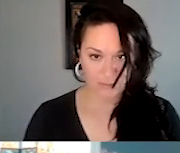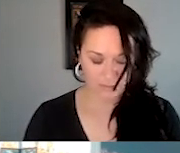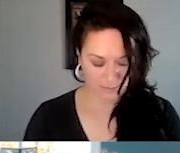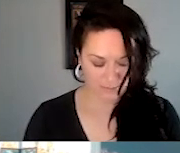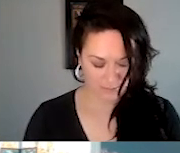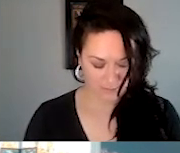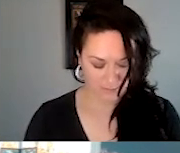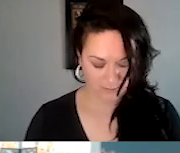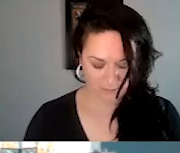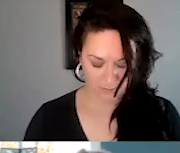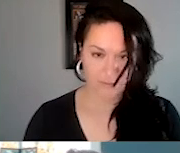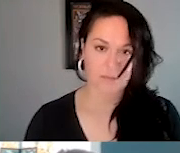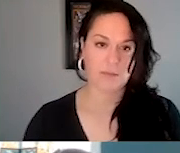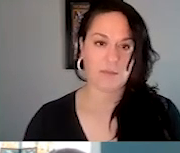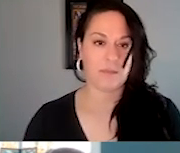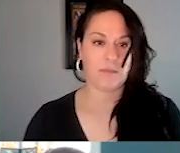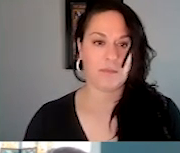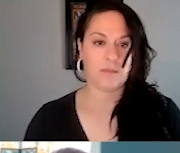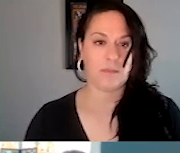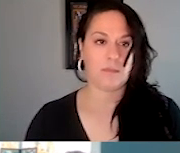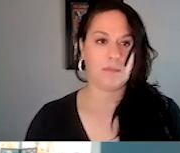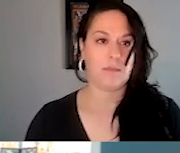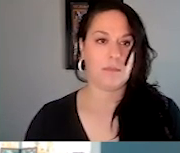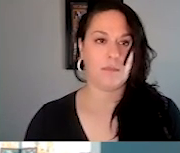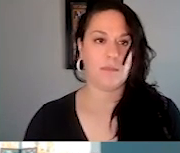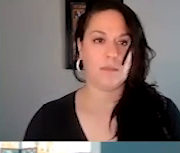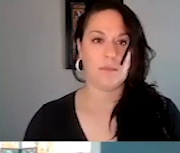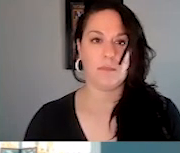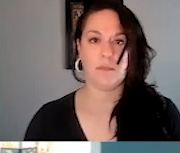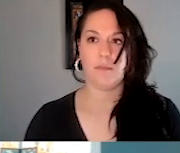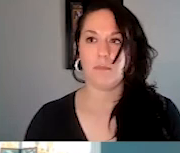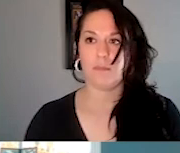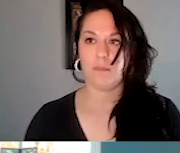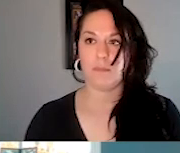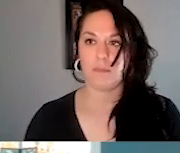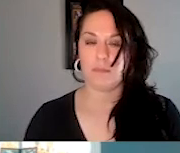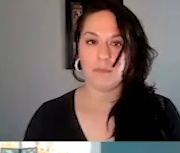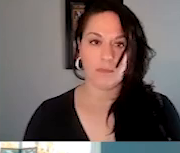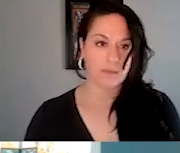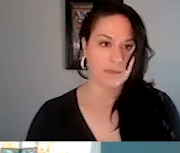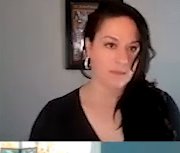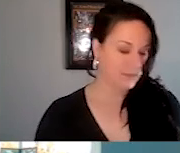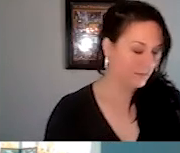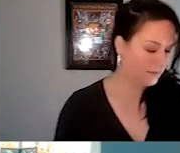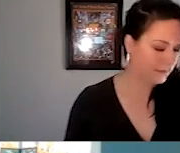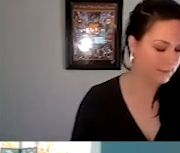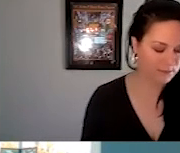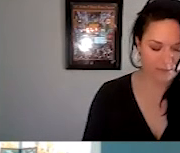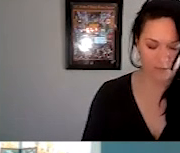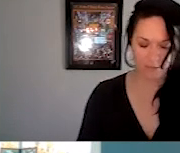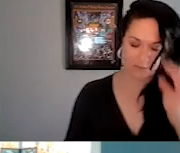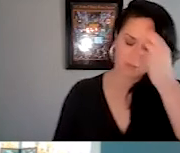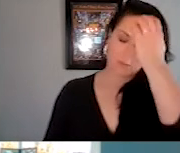very harmful, like THC, to the developing brain. Next slide, please. So the reasons that some